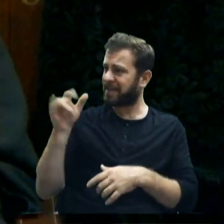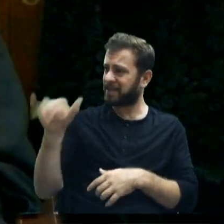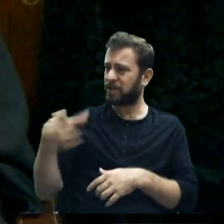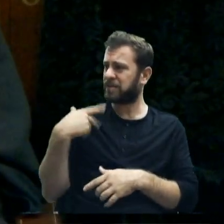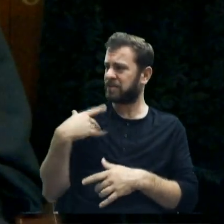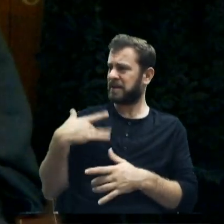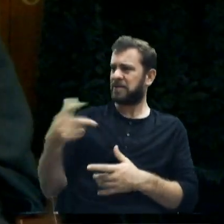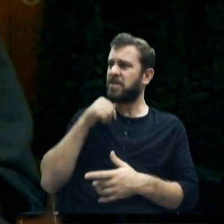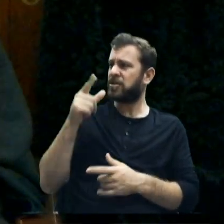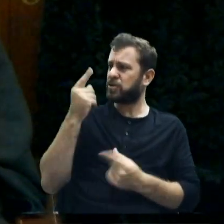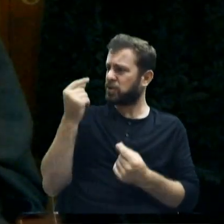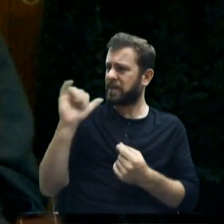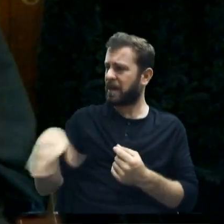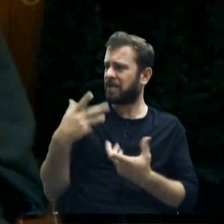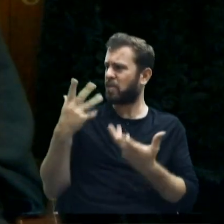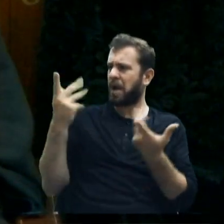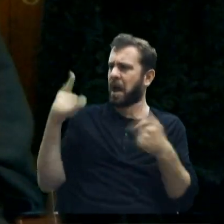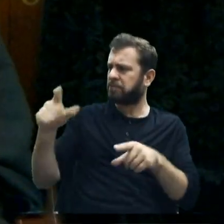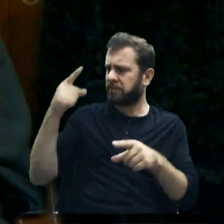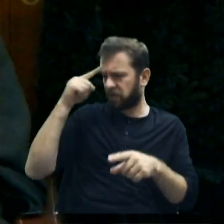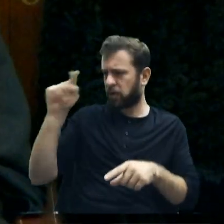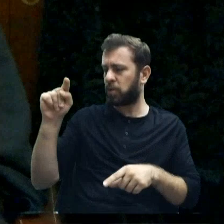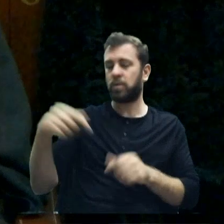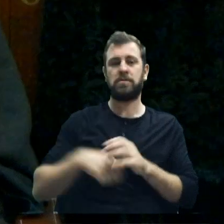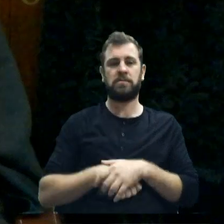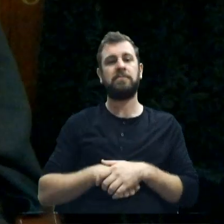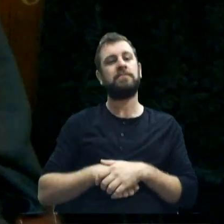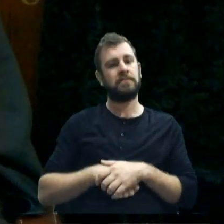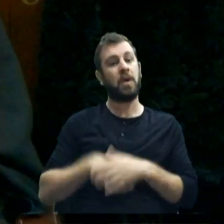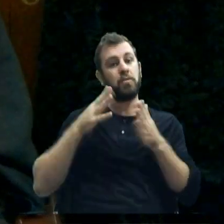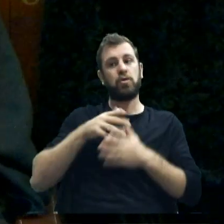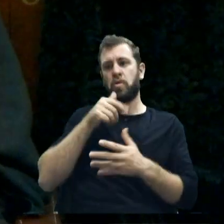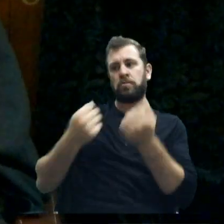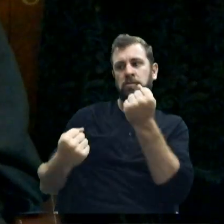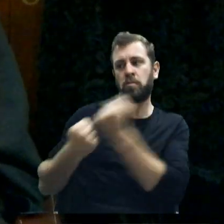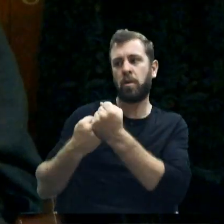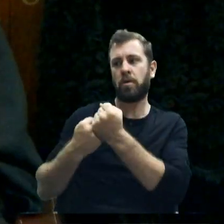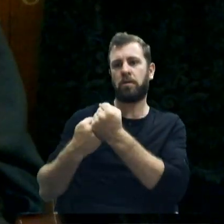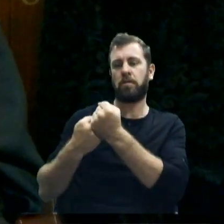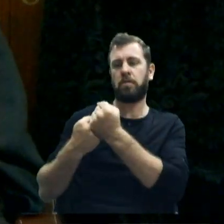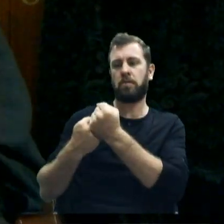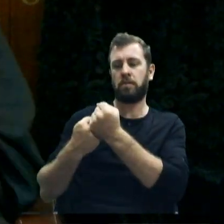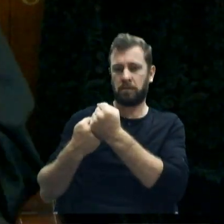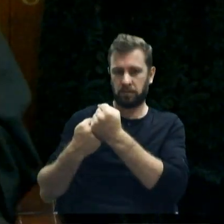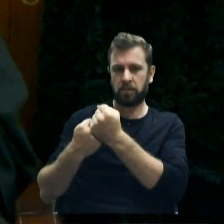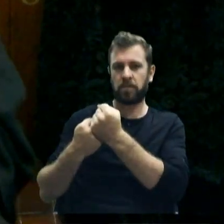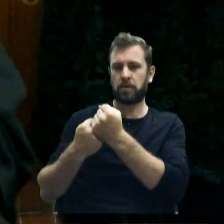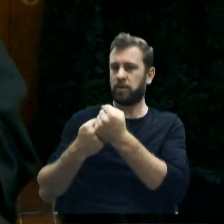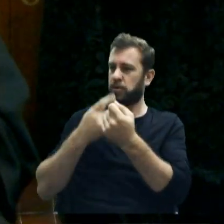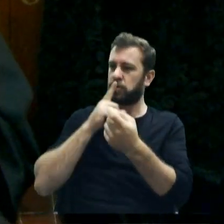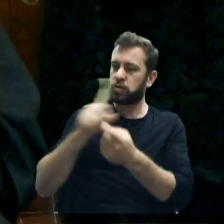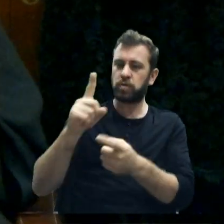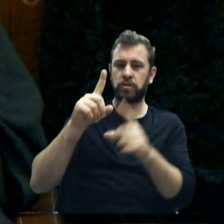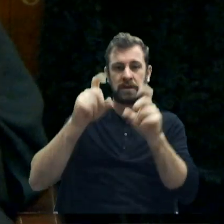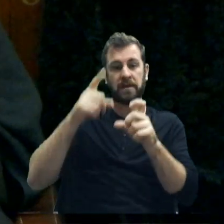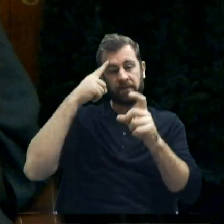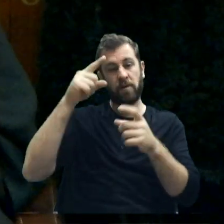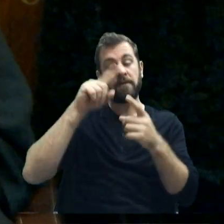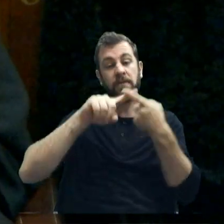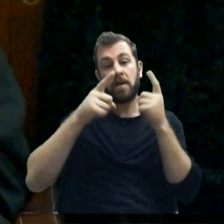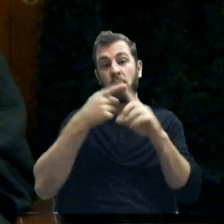you? A person who is there for you. Remember, Imam Ali says, two tests for a friend. Number one